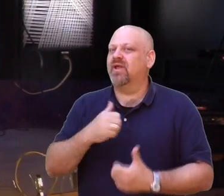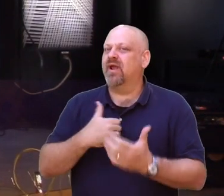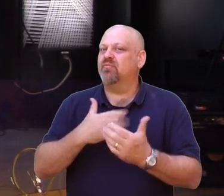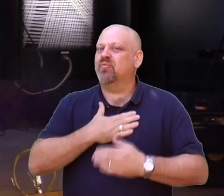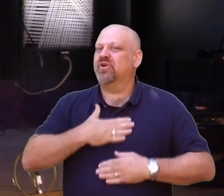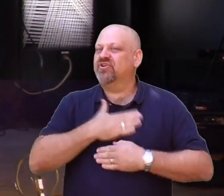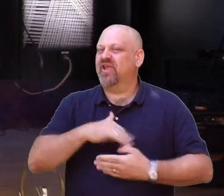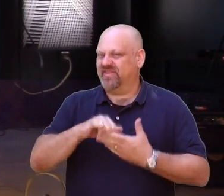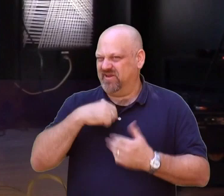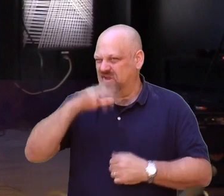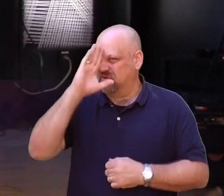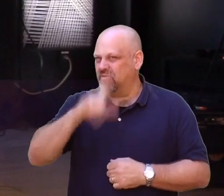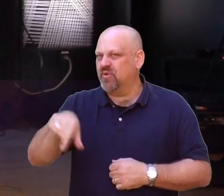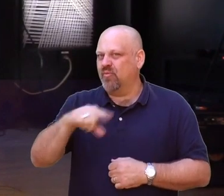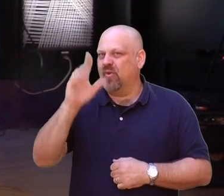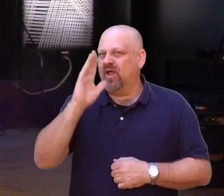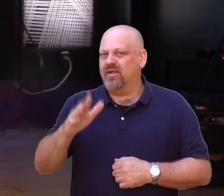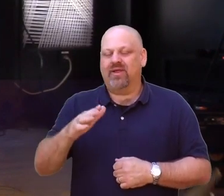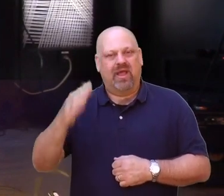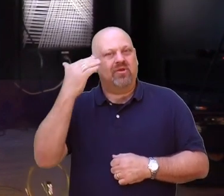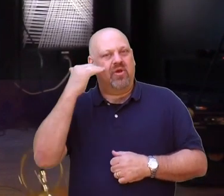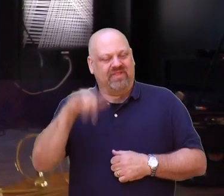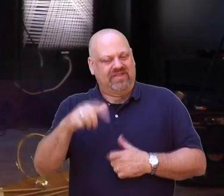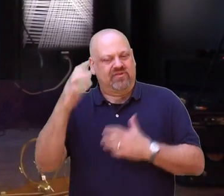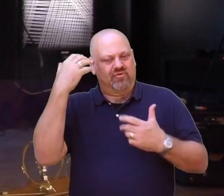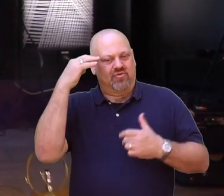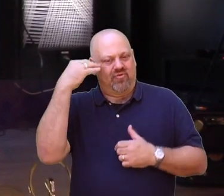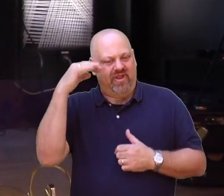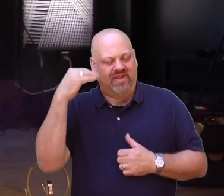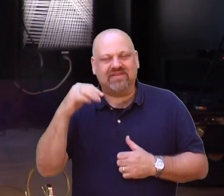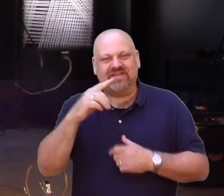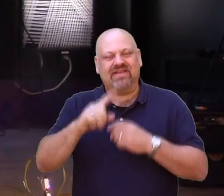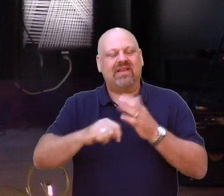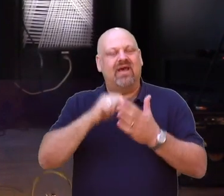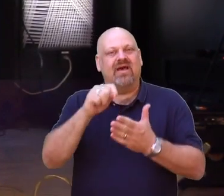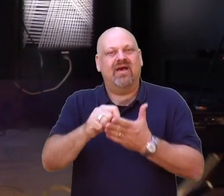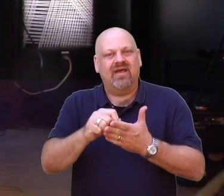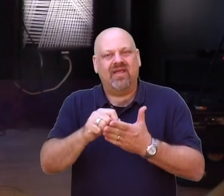I'd appreciate it. And I know we all would. I know this is a crazy time to